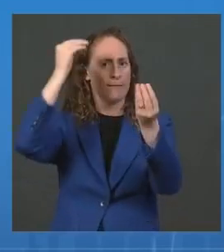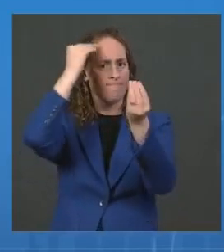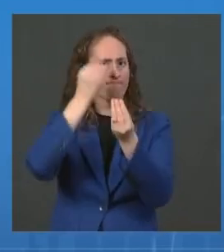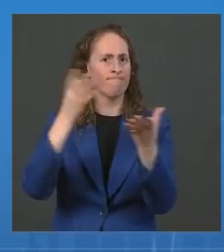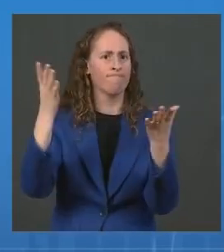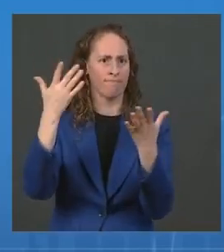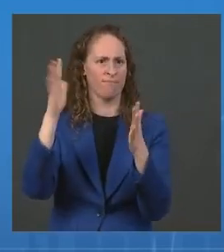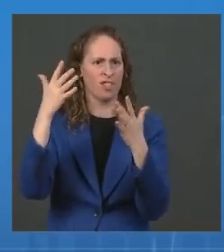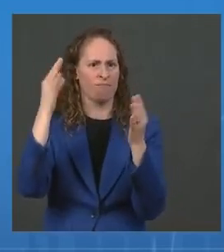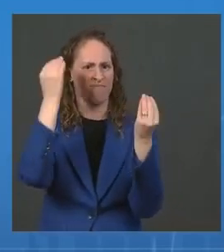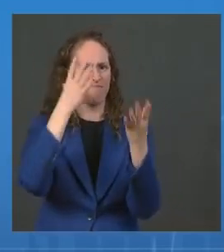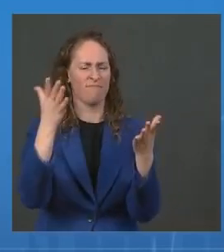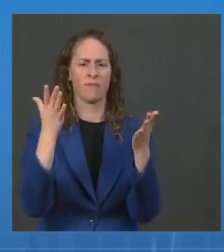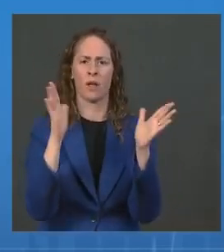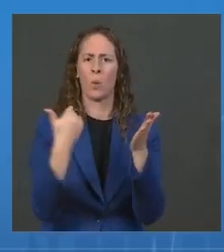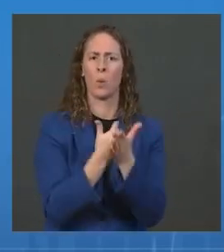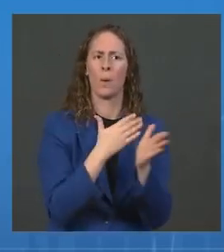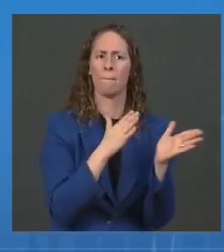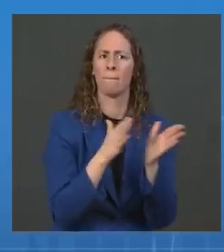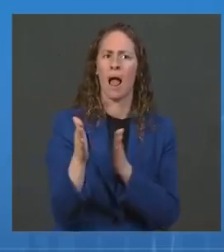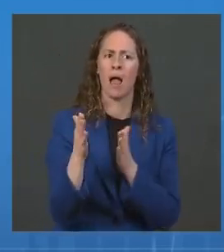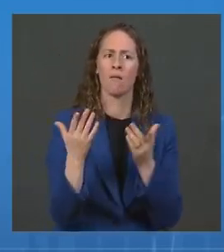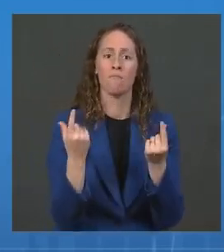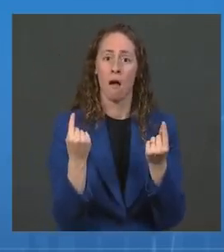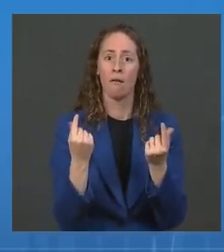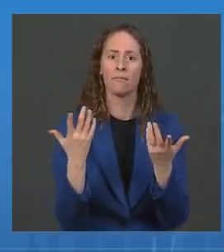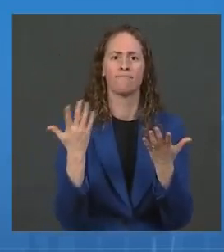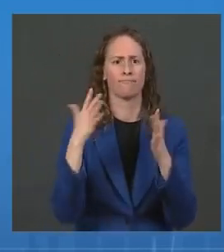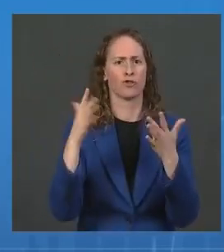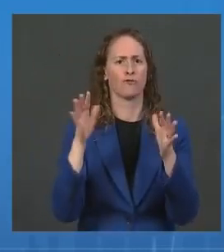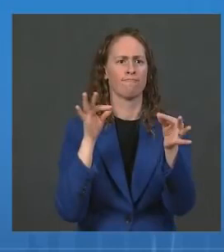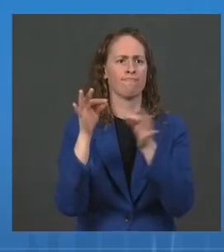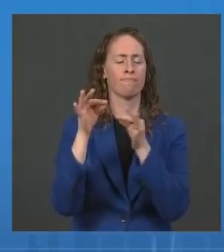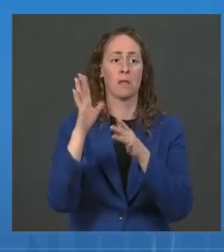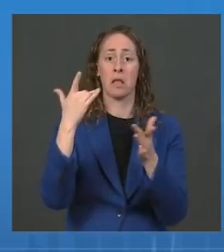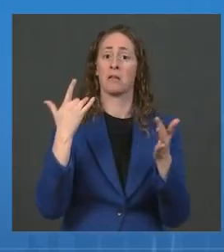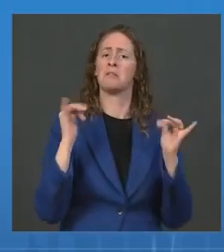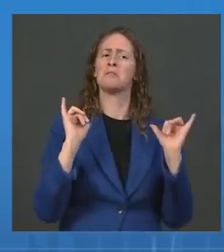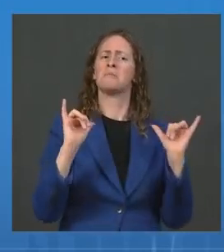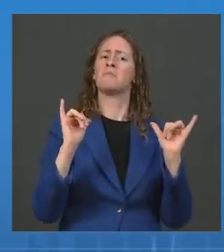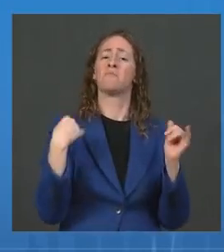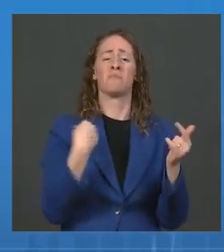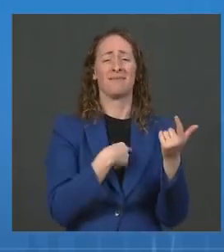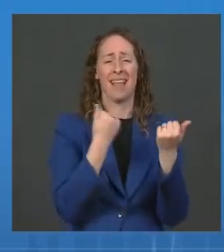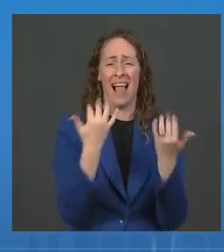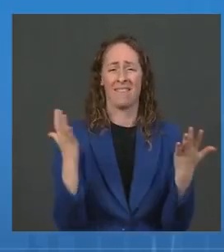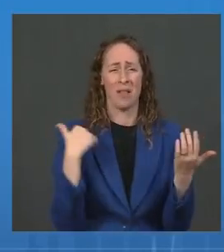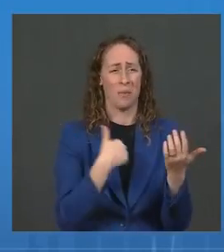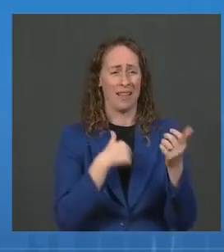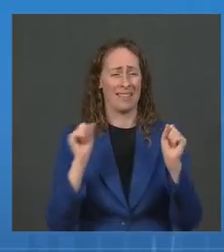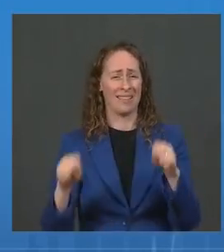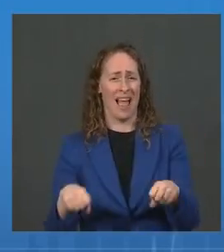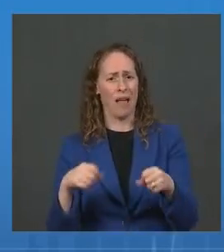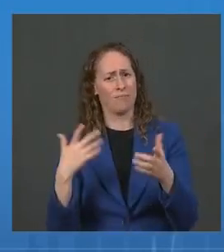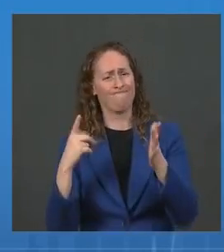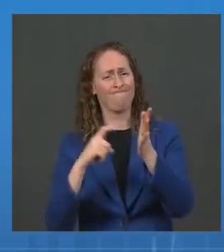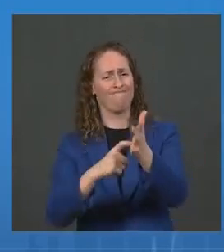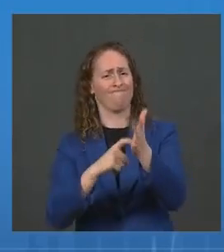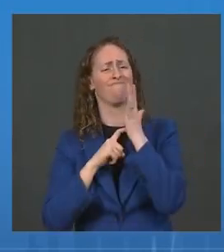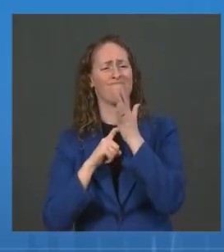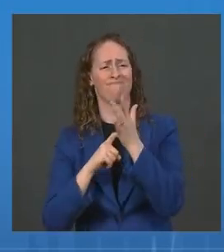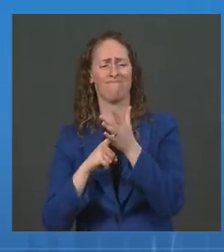you a very strong track record that shows we're pulling available levers to acquire vaccinations, and we're not taking any measures